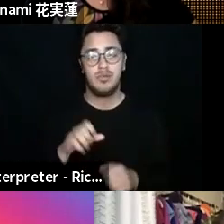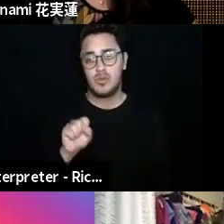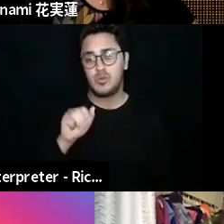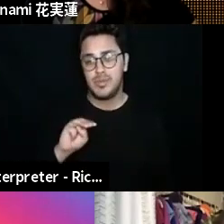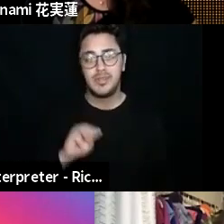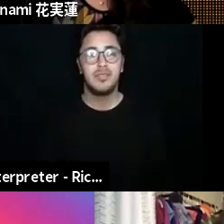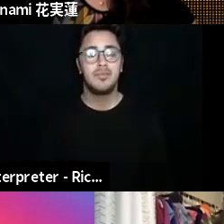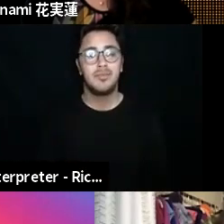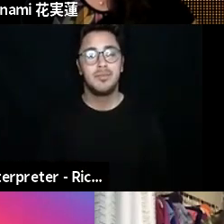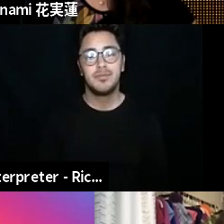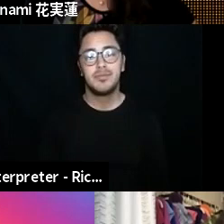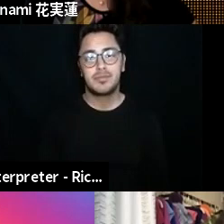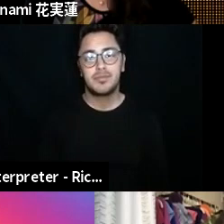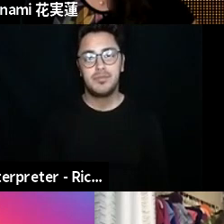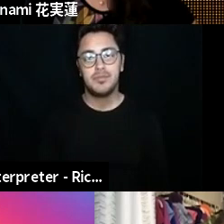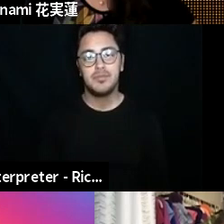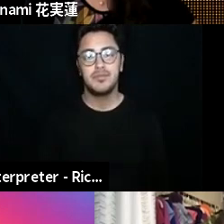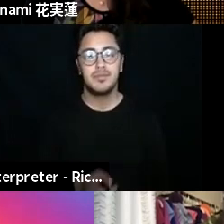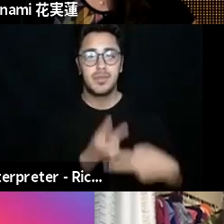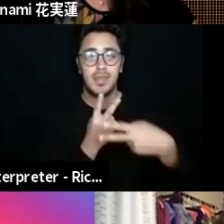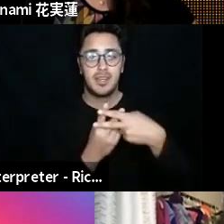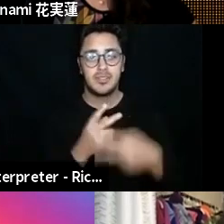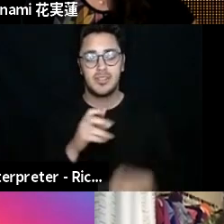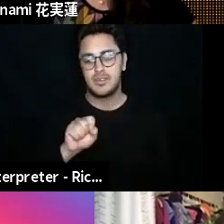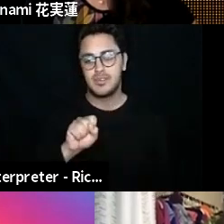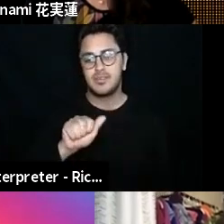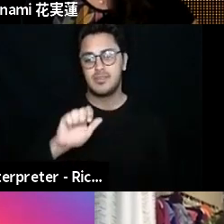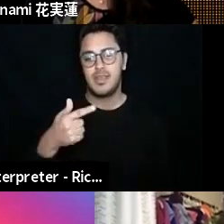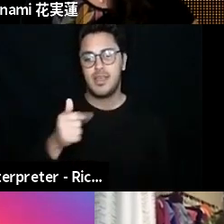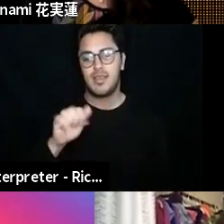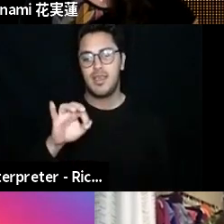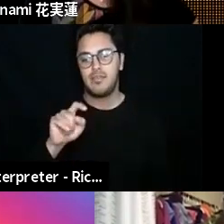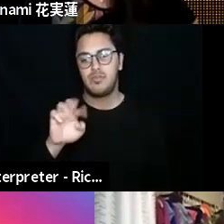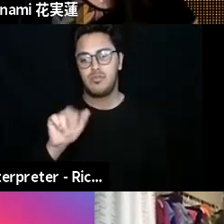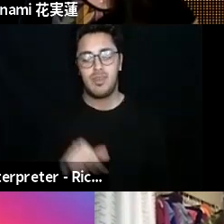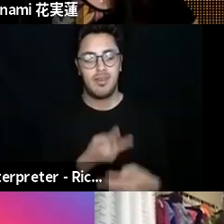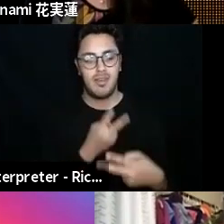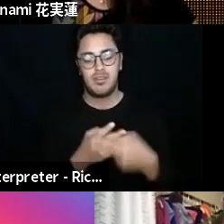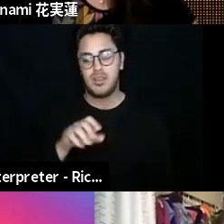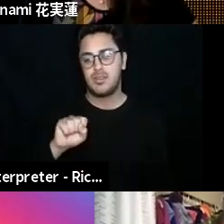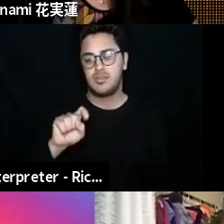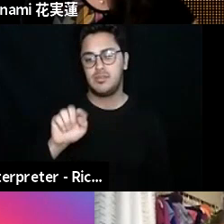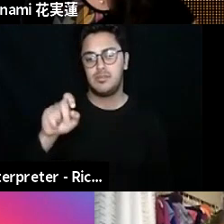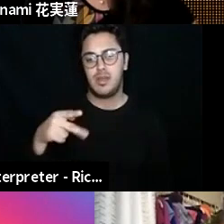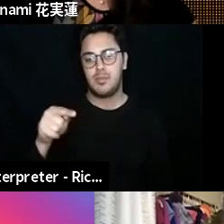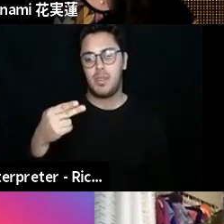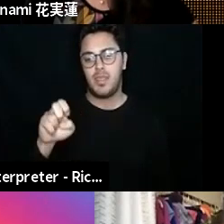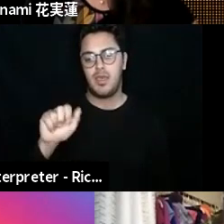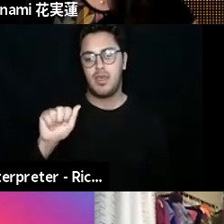hashtags, #SAGAFTRA and #StopTheHate. Now, please give a warm welcome to today's